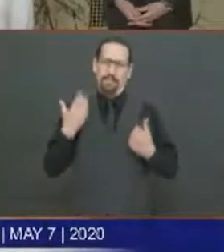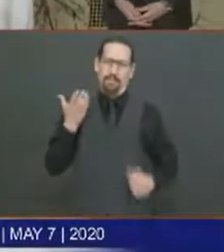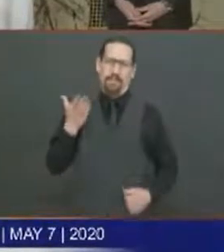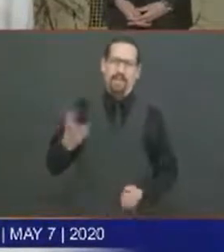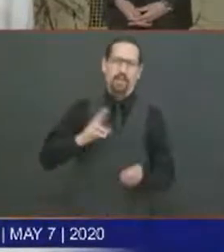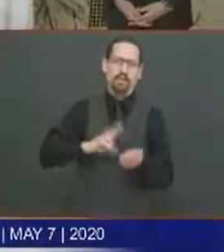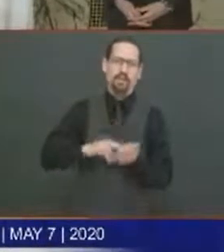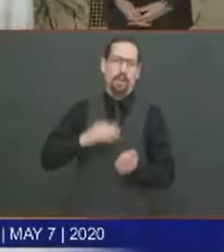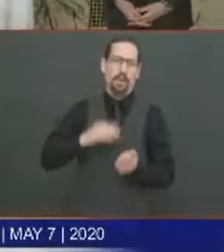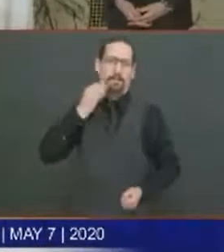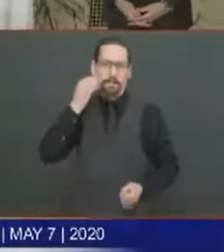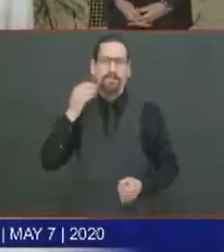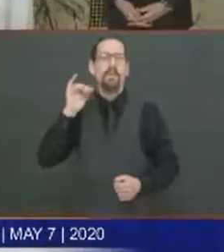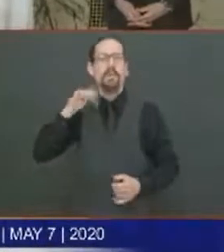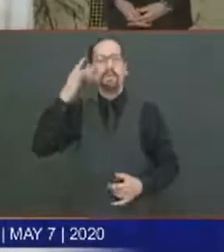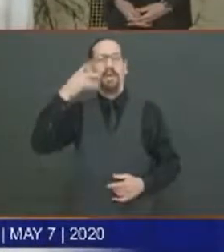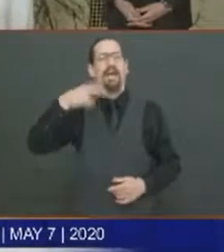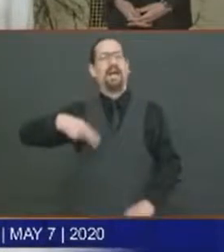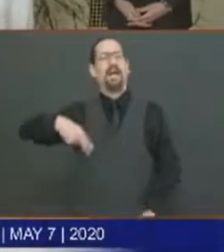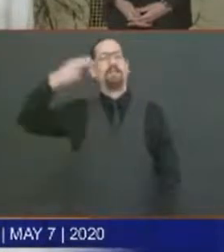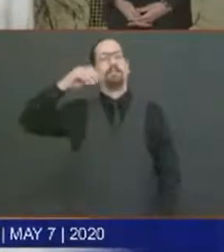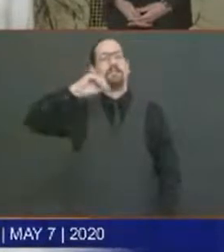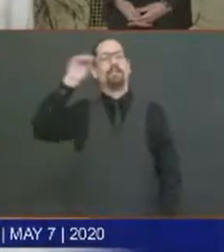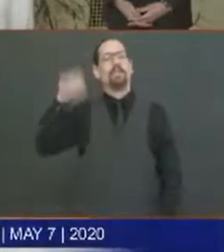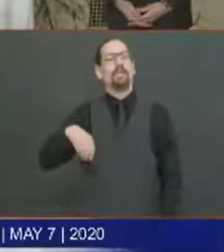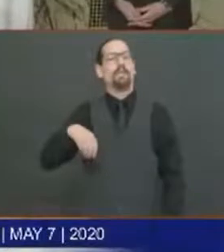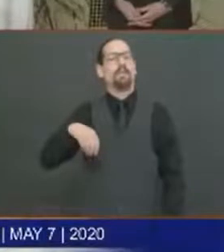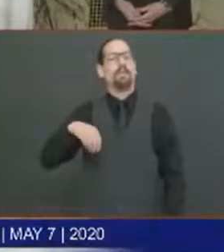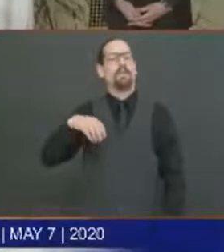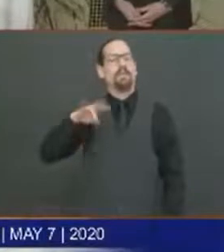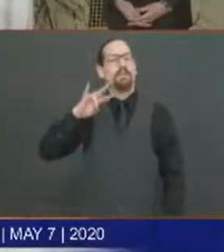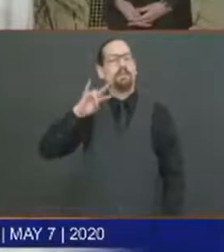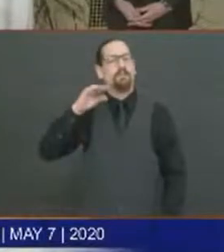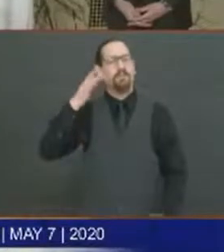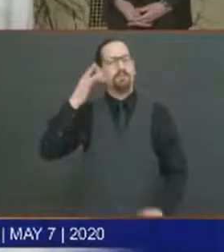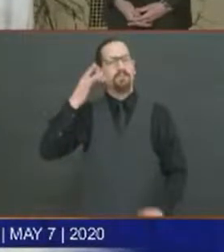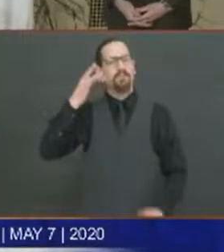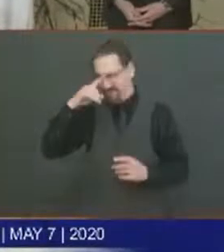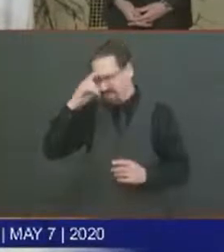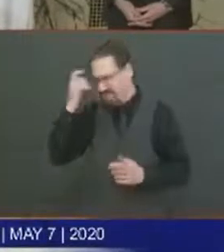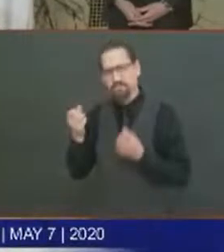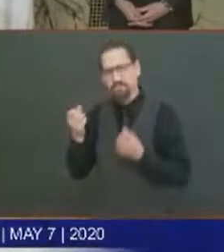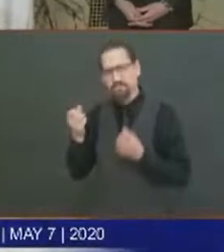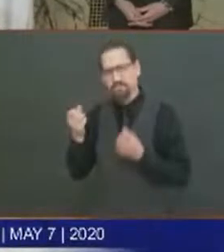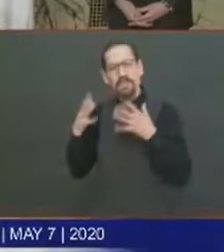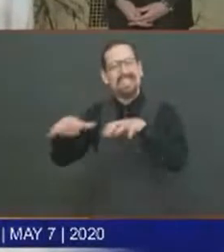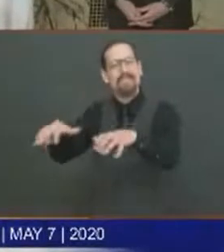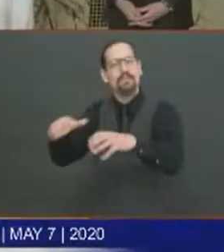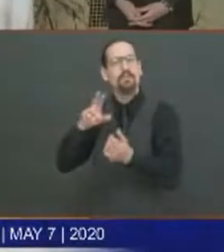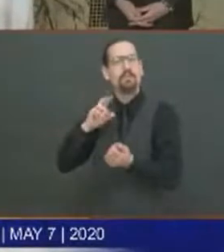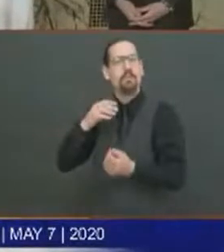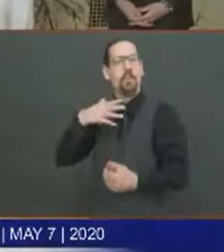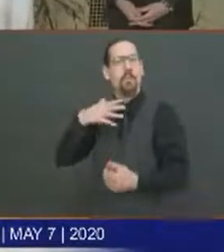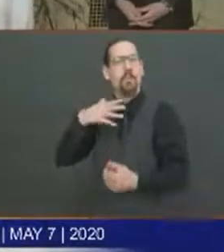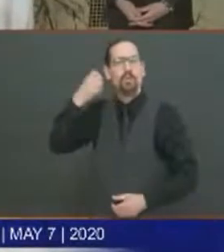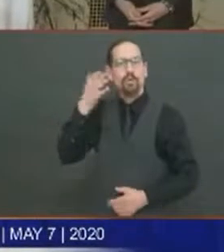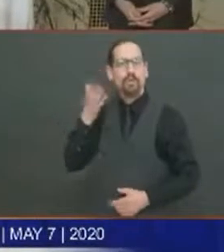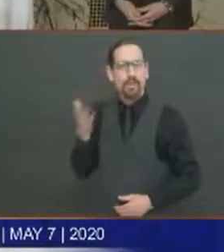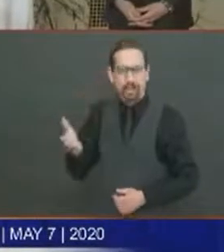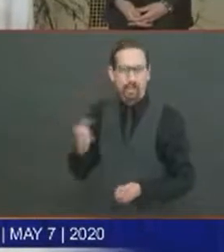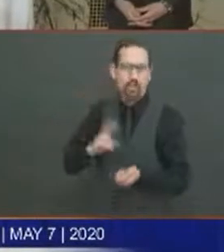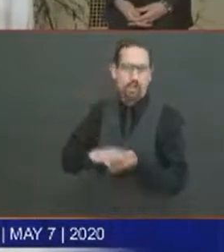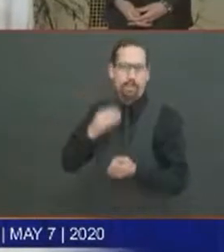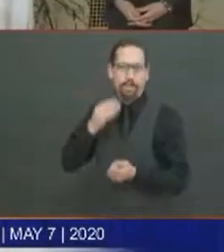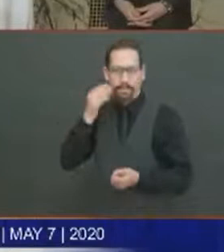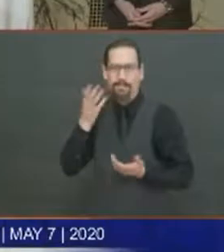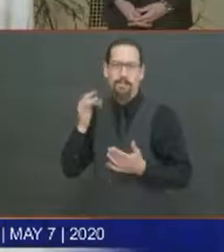that 70% of fatalities and more associated with long-term care facilities is occurring in Rhode